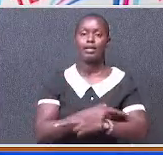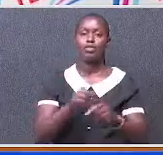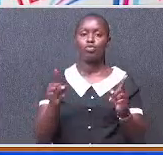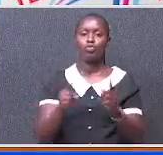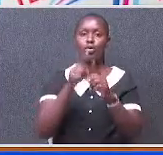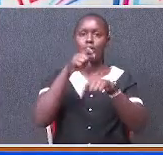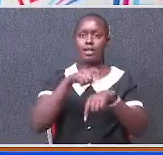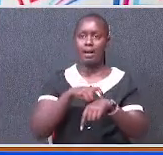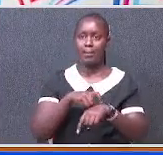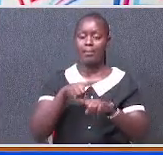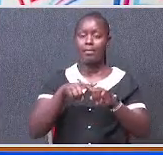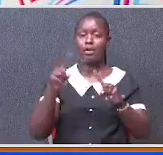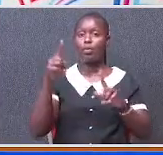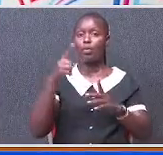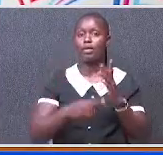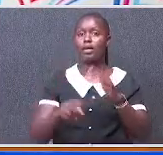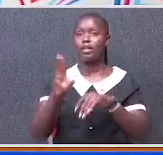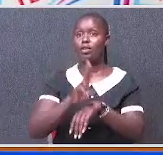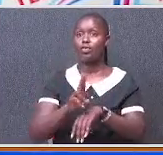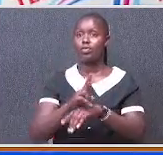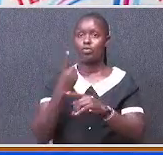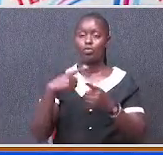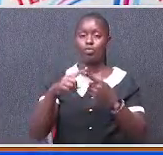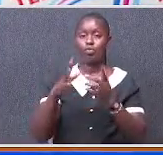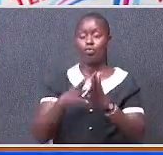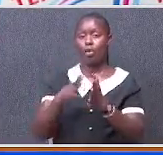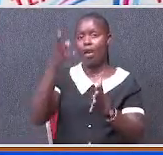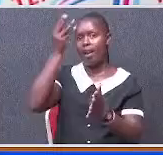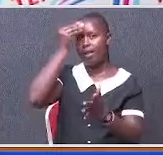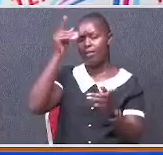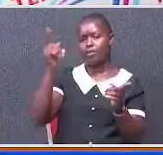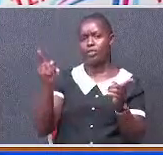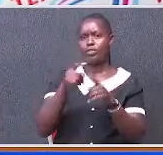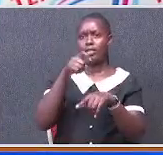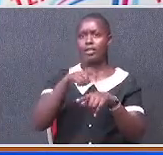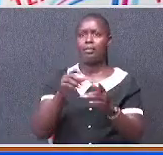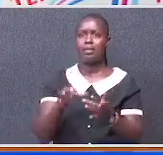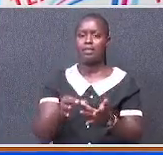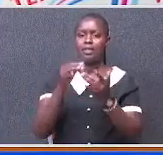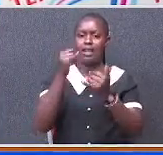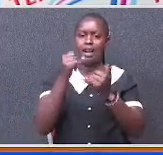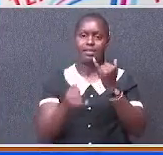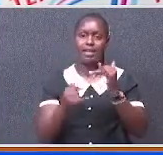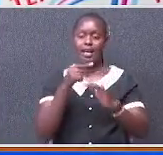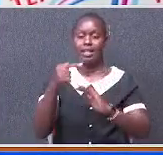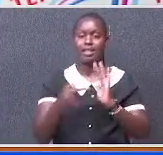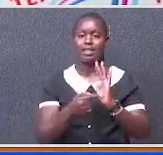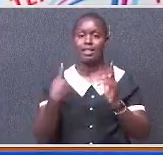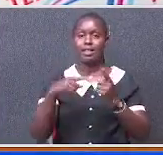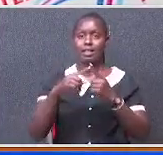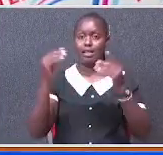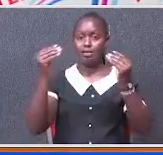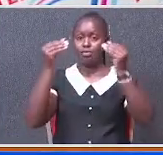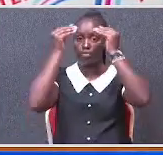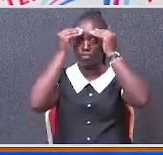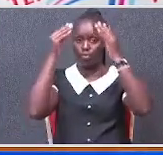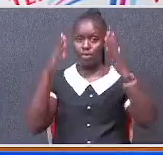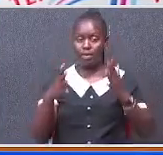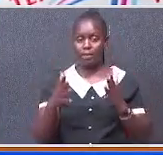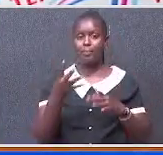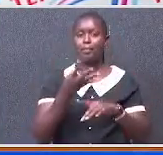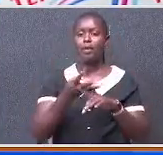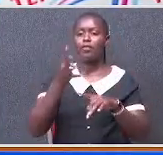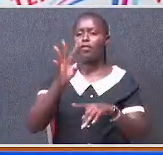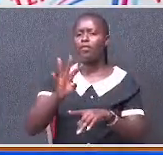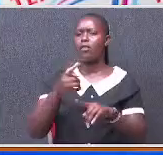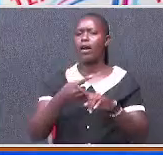content that they used to cover under very short time, especially on the last lot. At least these particular candidates of this year, they have